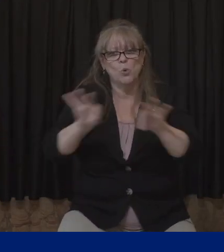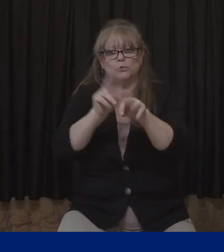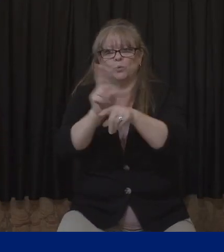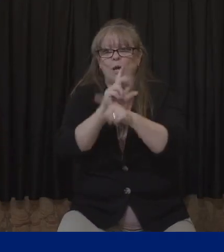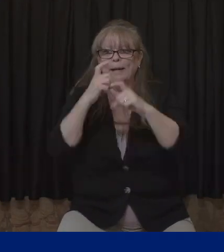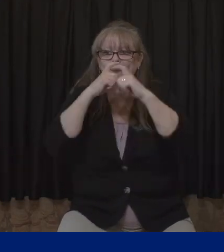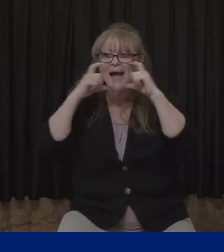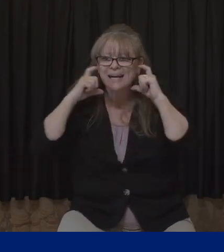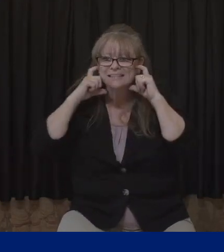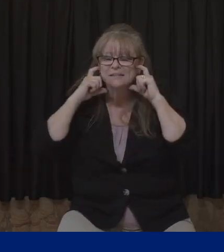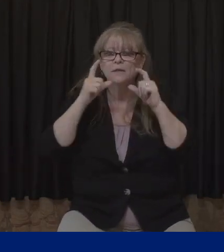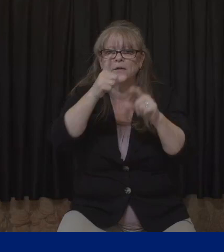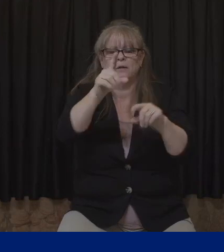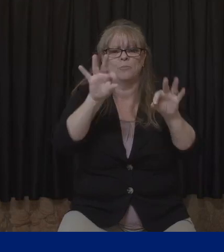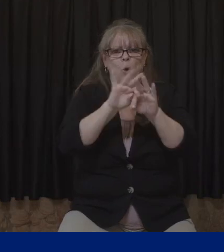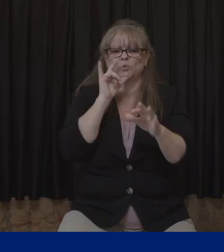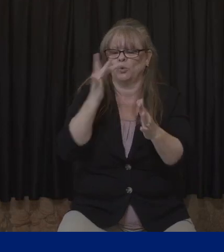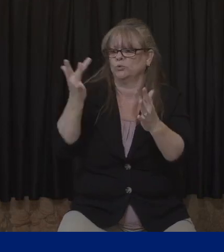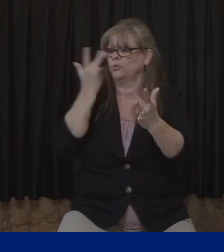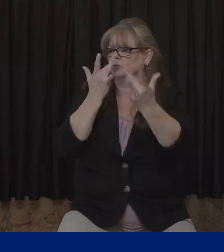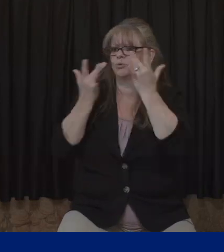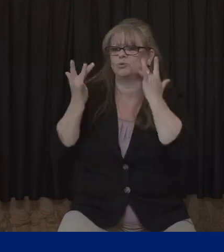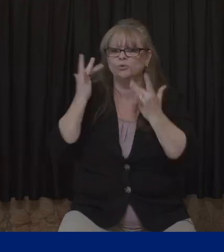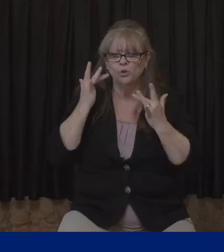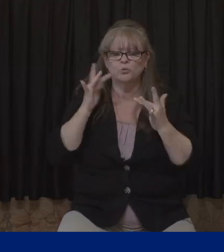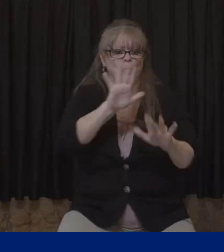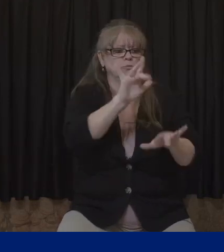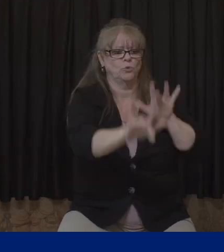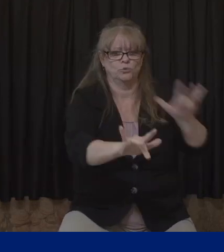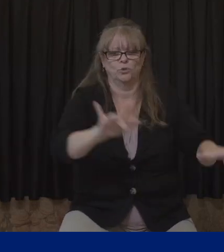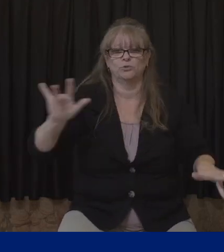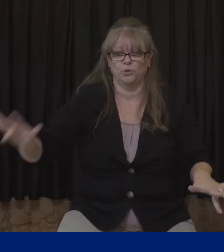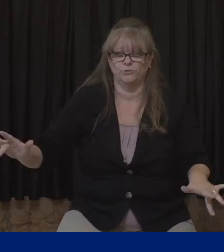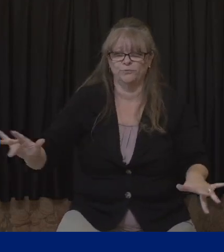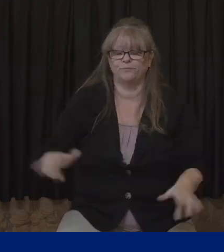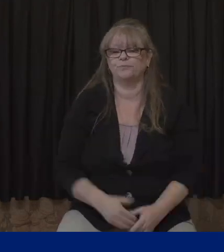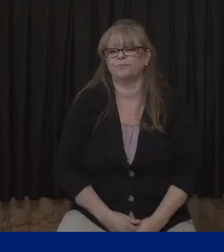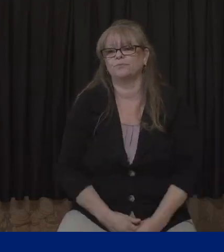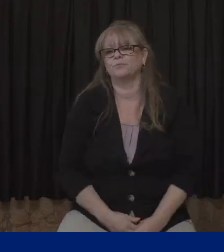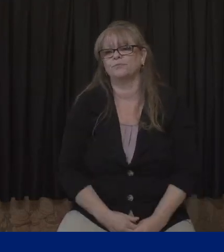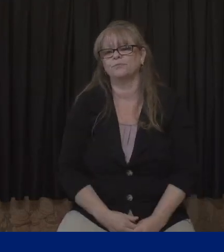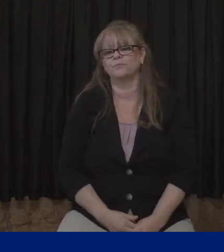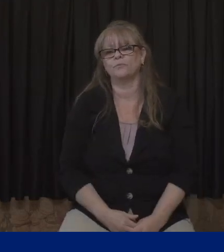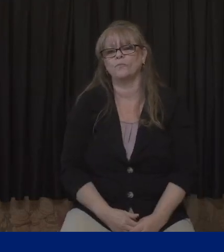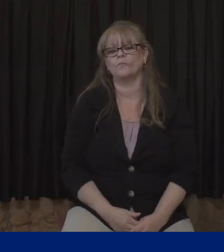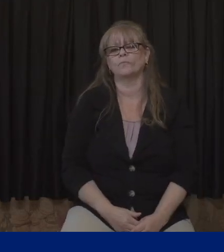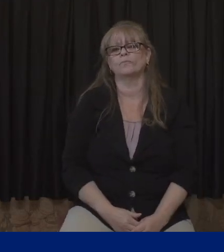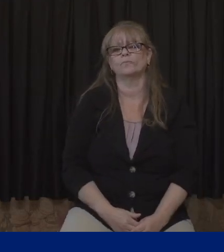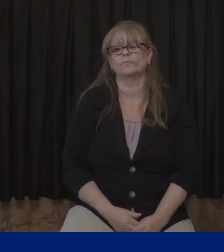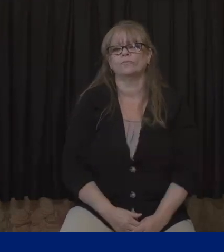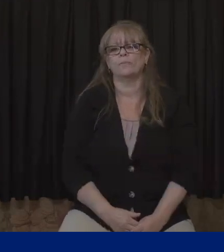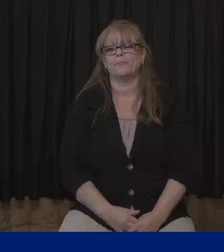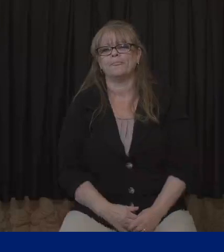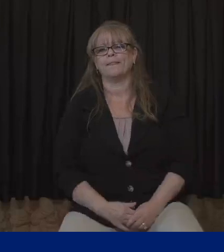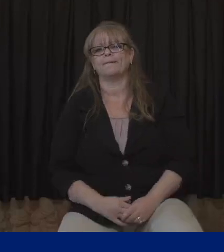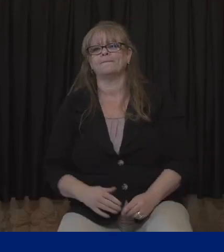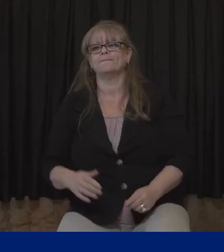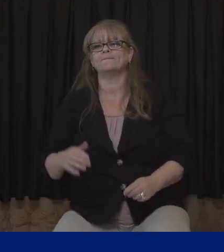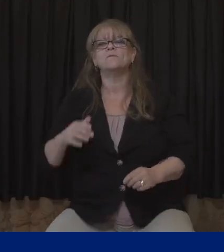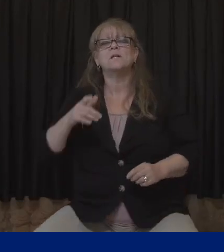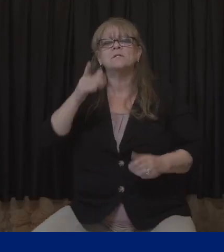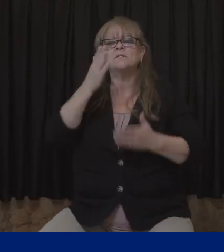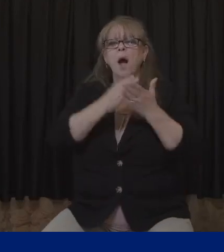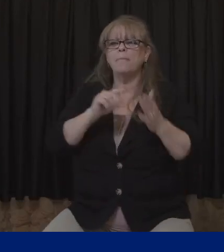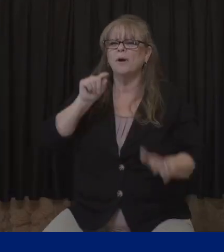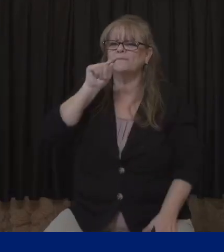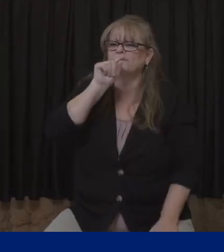mouth after you've touched a contaminated surface. And I'm going to give some of this information that we're providing to businesses at a high level, just